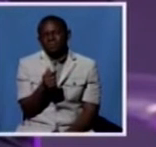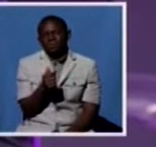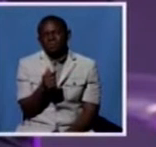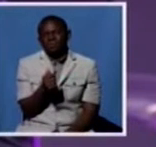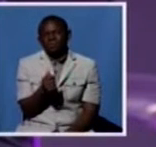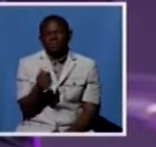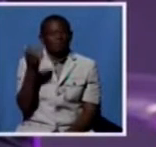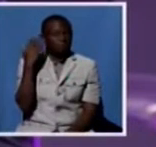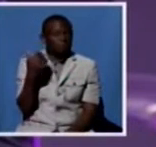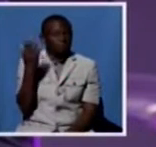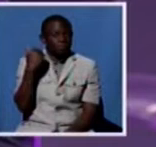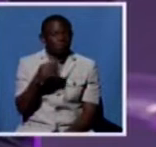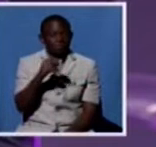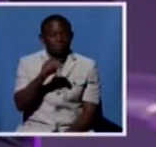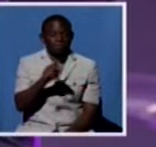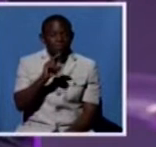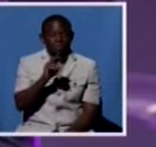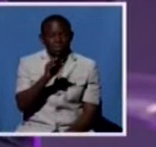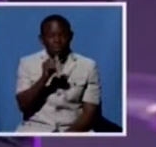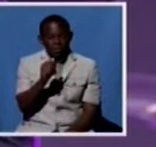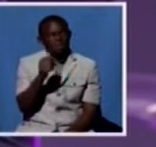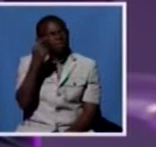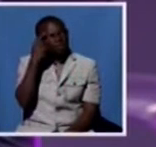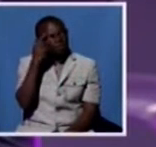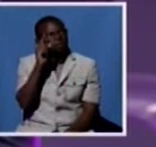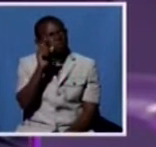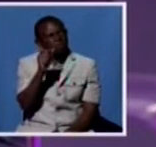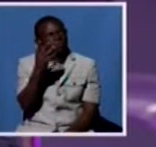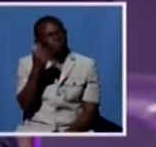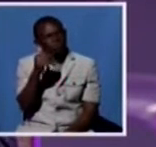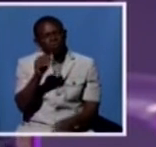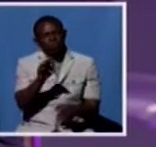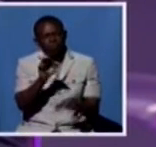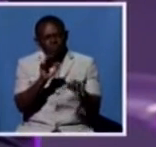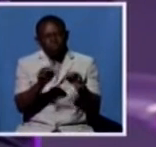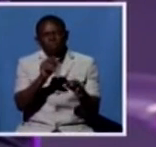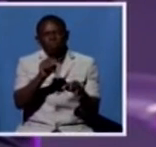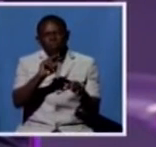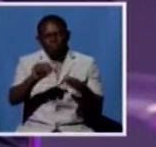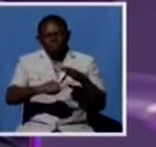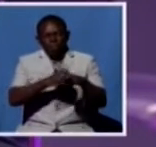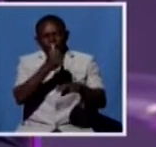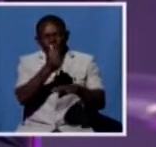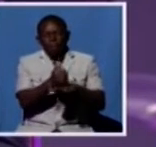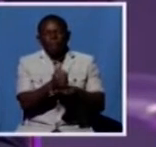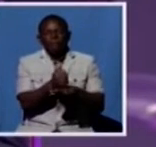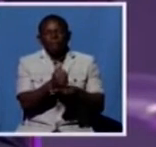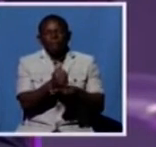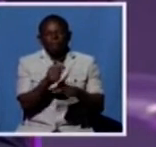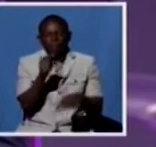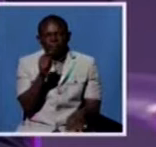was appointed as a lead tolls agent in 2015, specifically in August, we